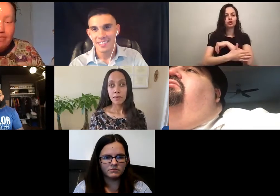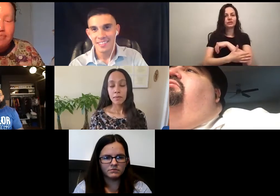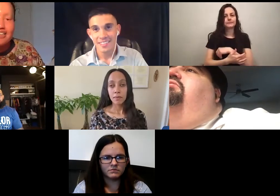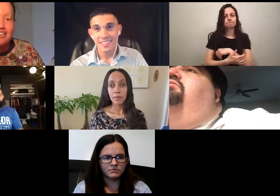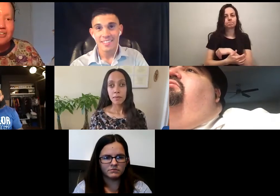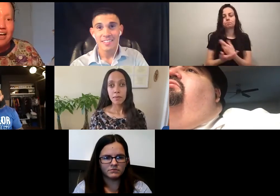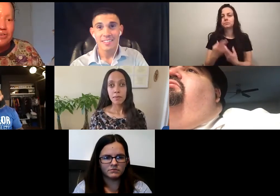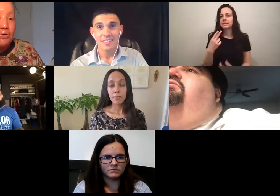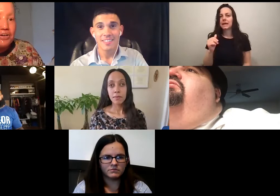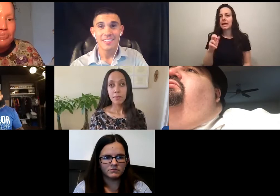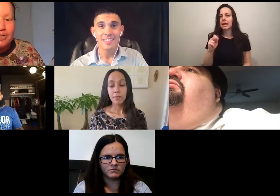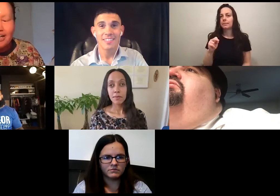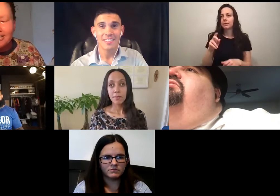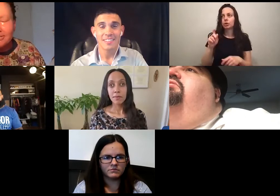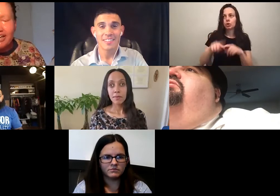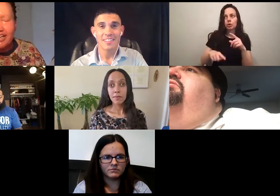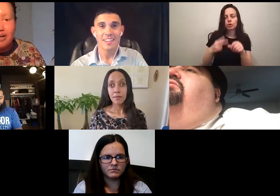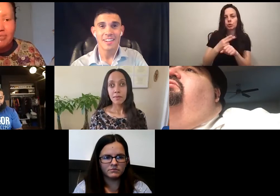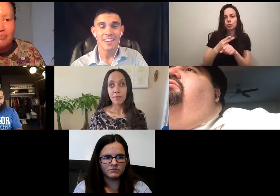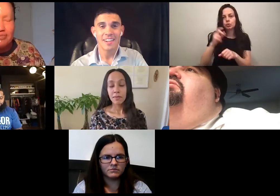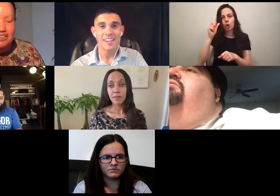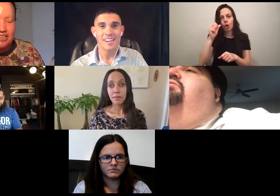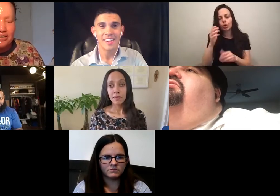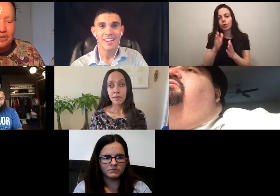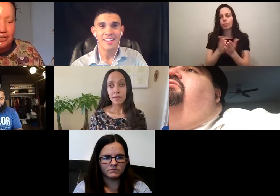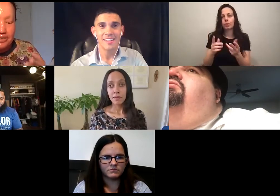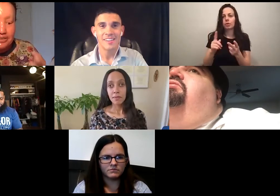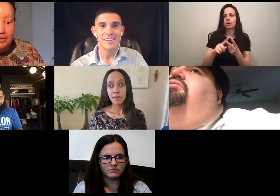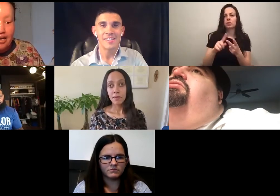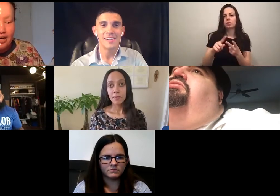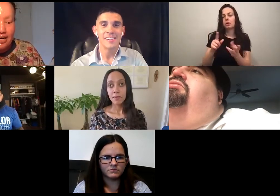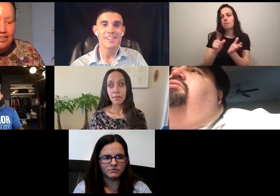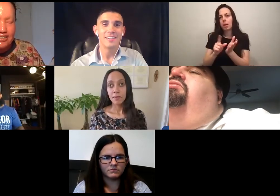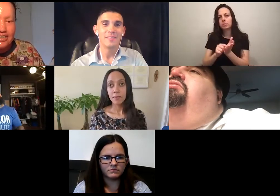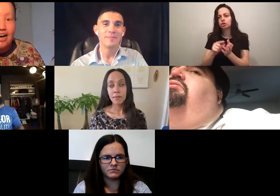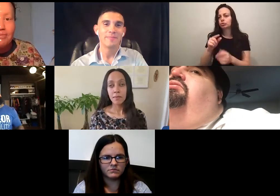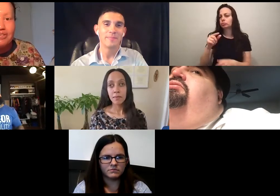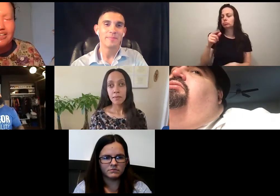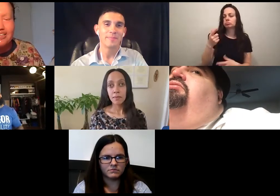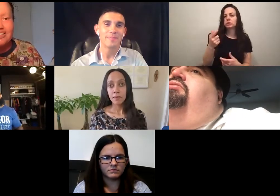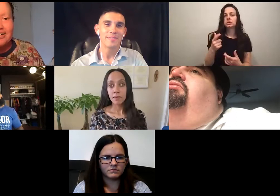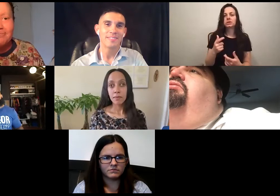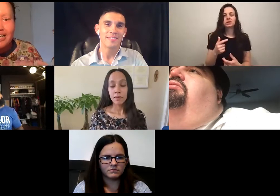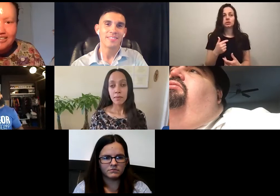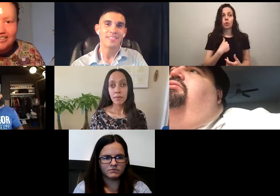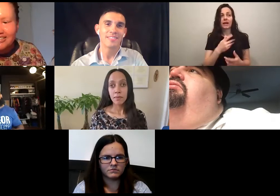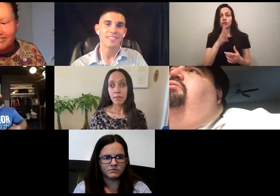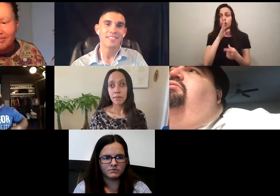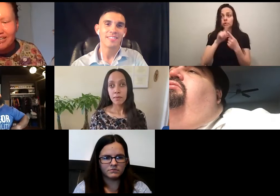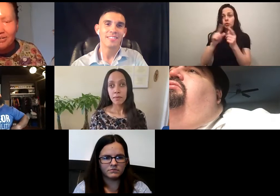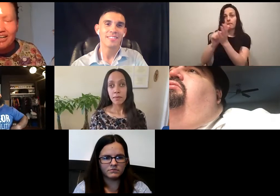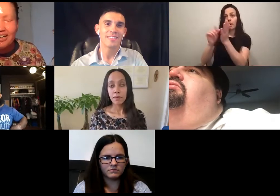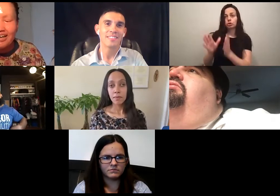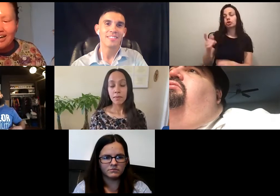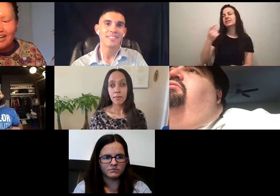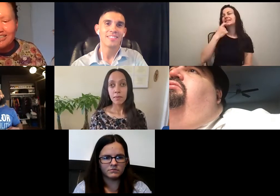have a paperback, she couldn't have an audiobook. So I emailed my publisher, who is great, and I said, Haben is an amazing